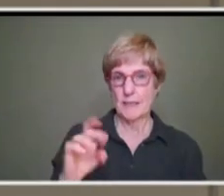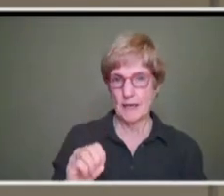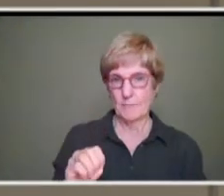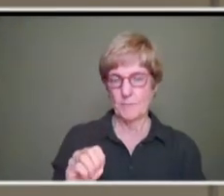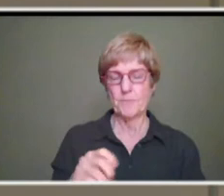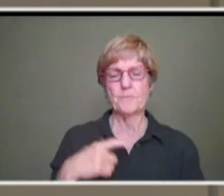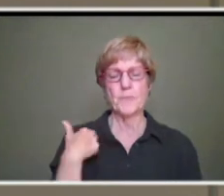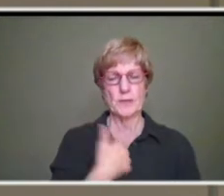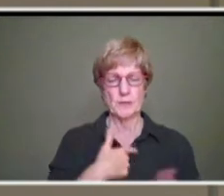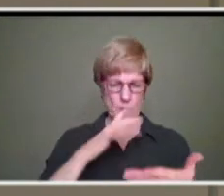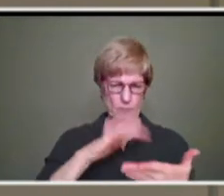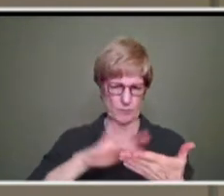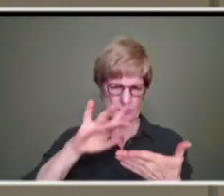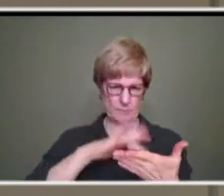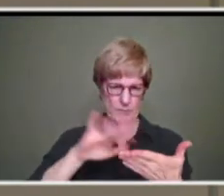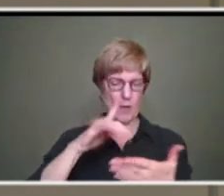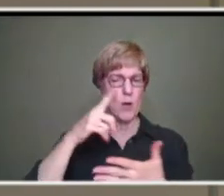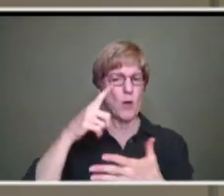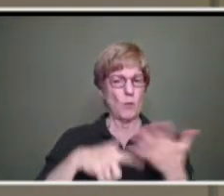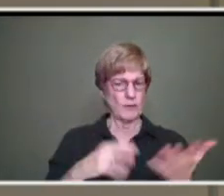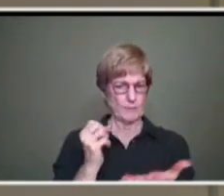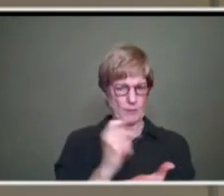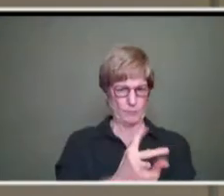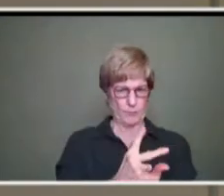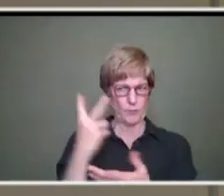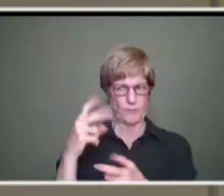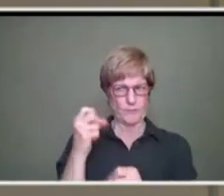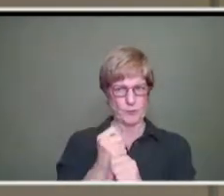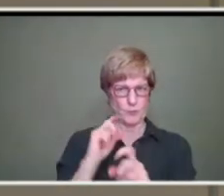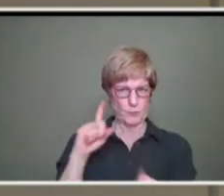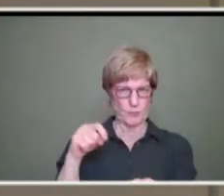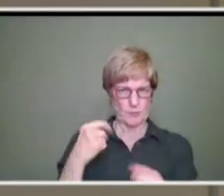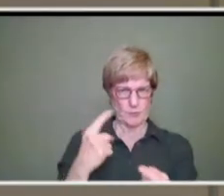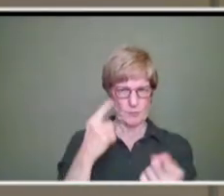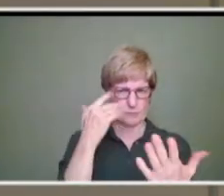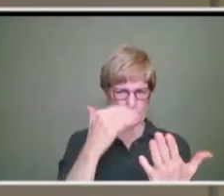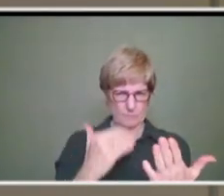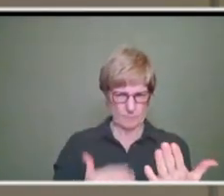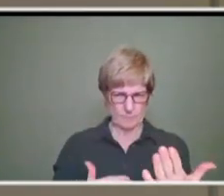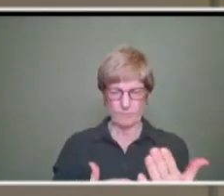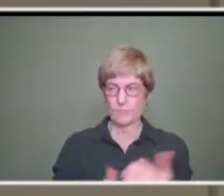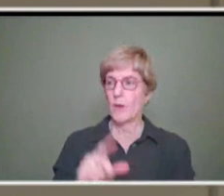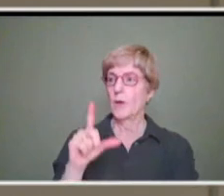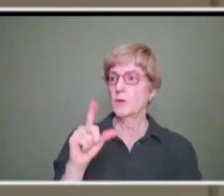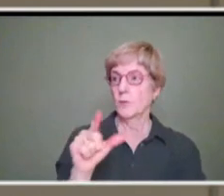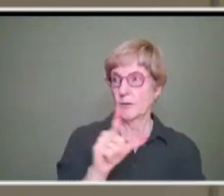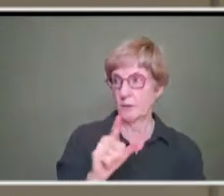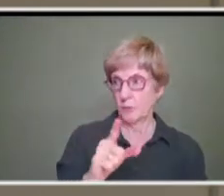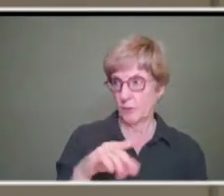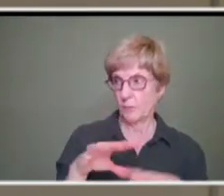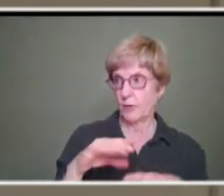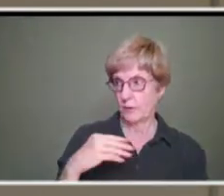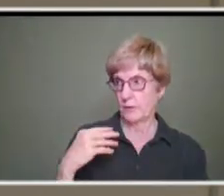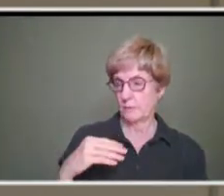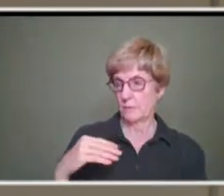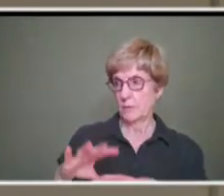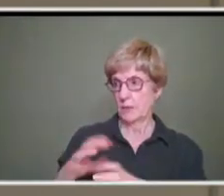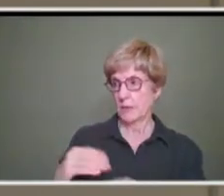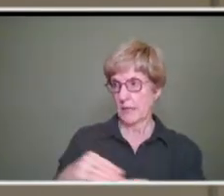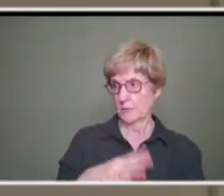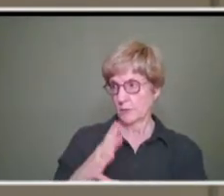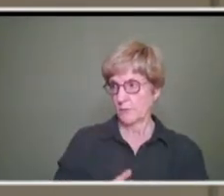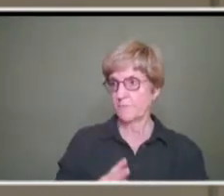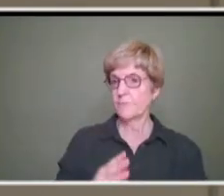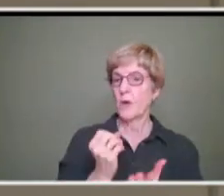petitions have been approved over the last two years so Council 2021 approved a